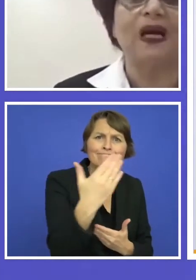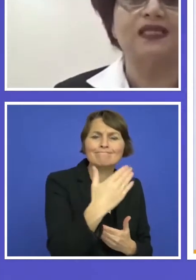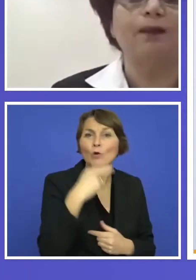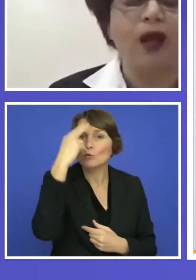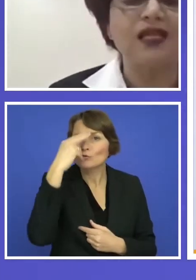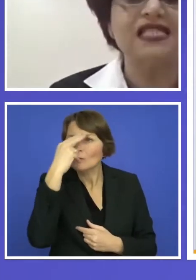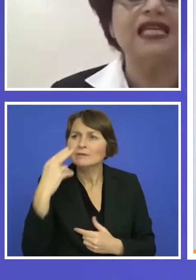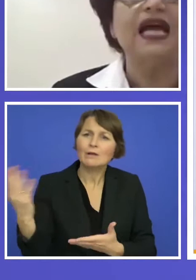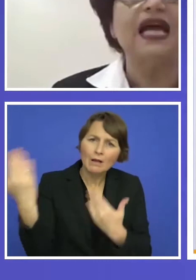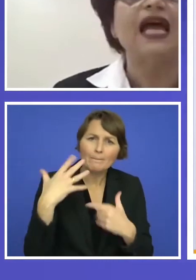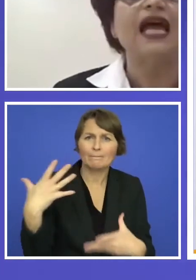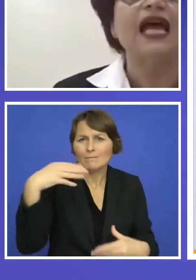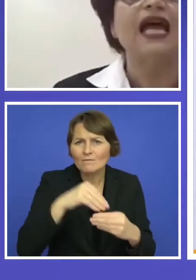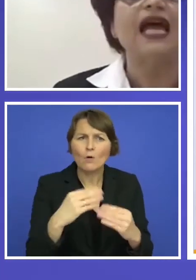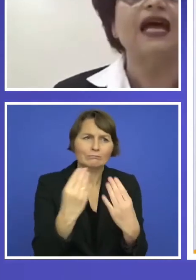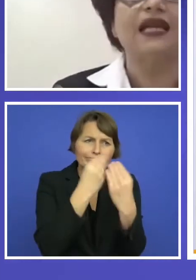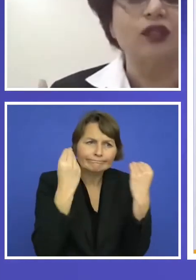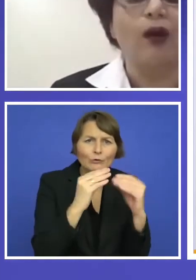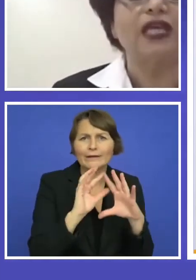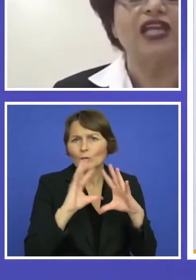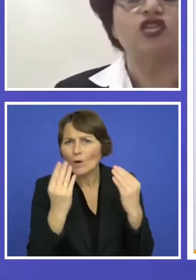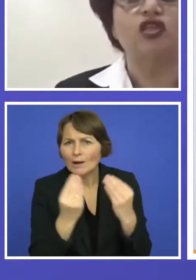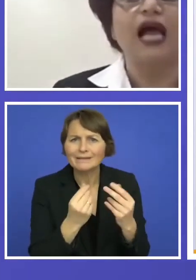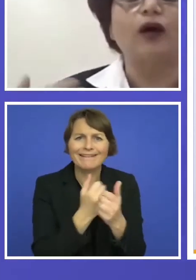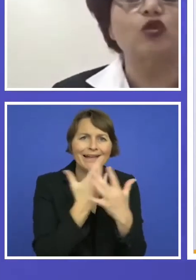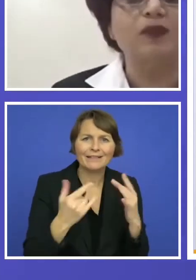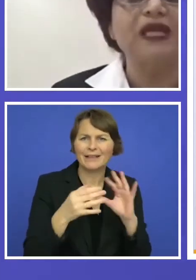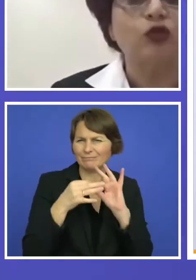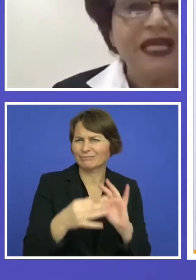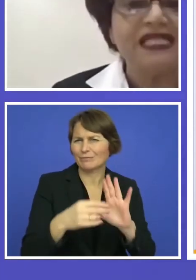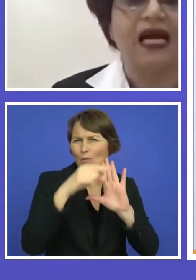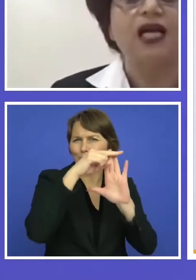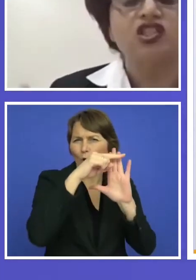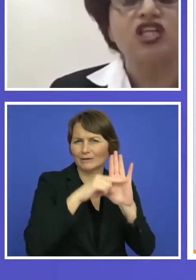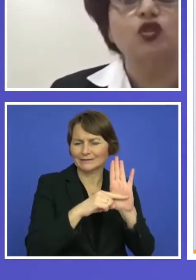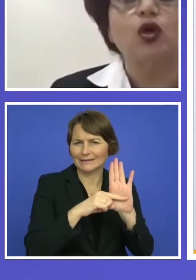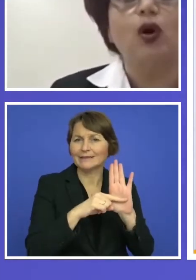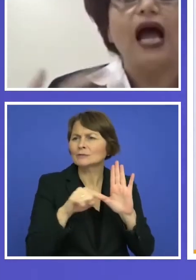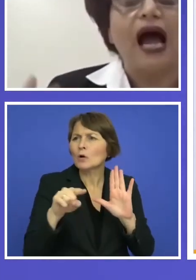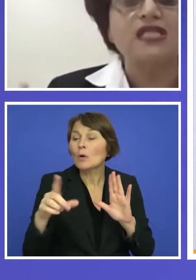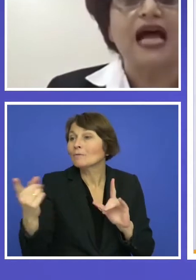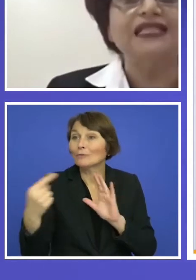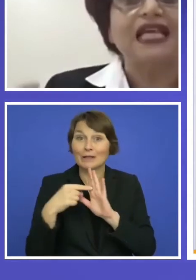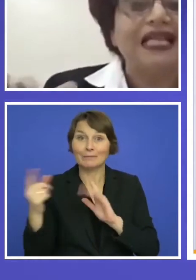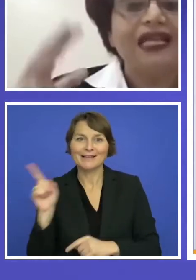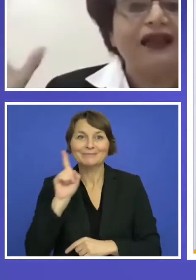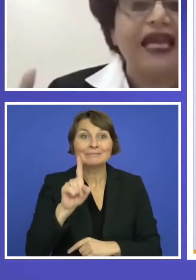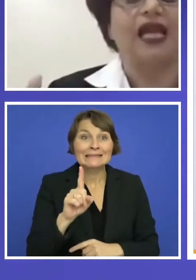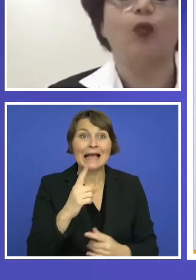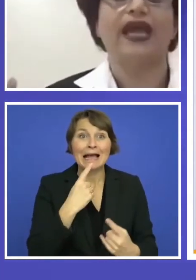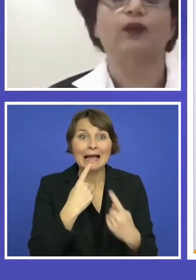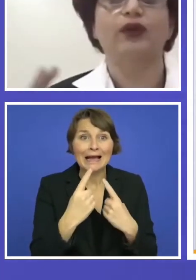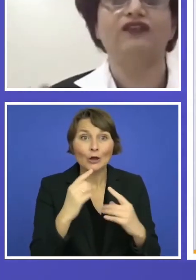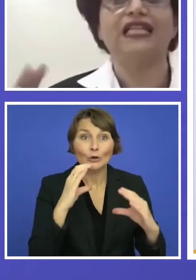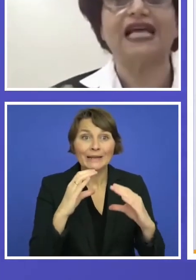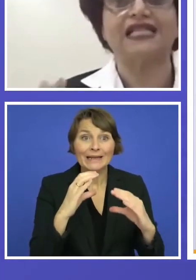them regarding policy, regarding communication, how to speak to media, just to go outside the clinical area